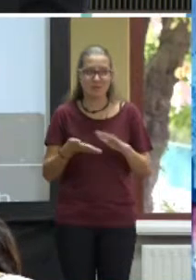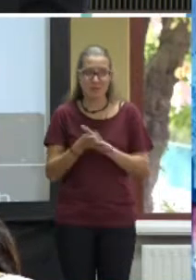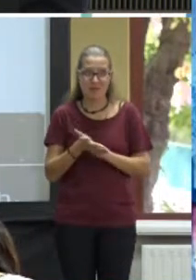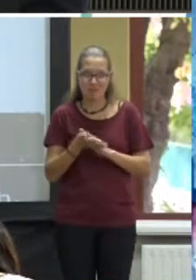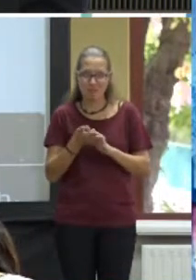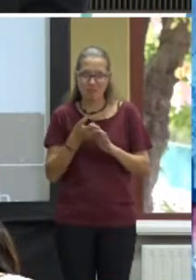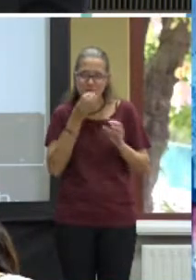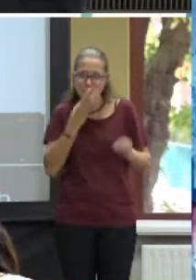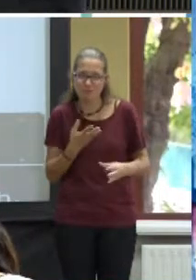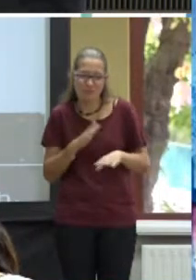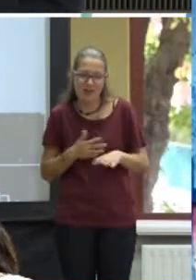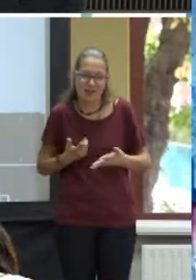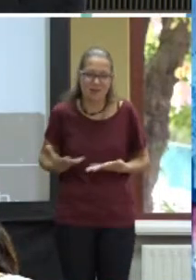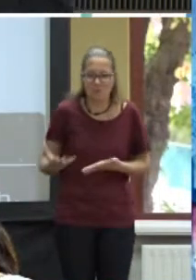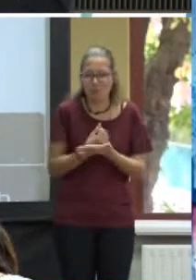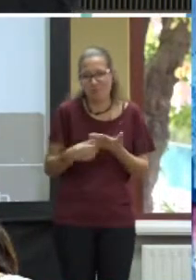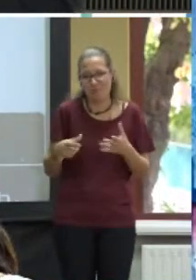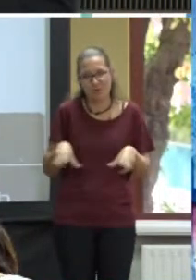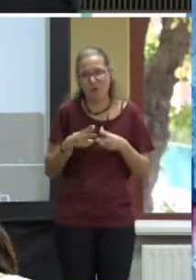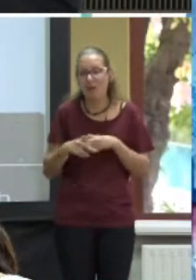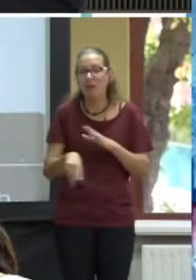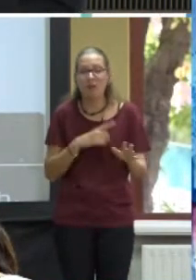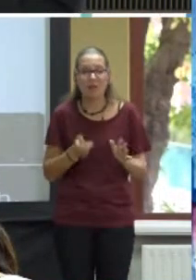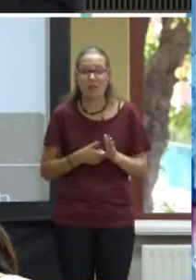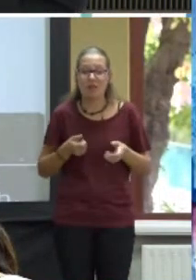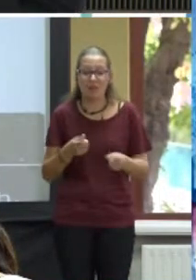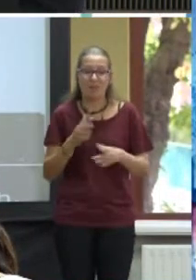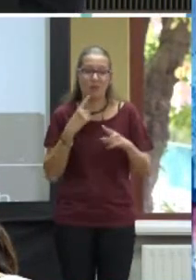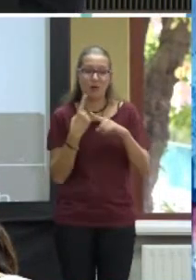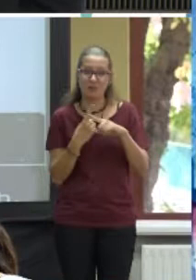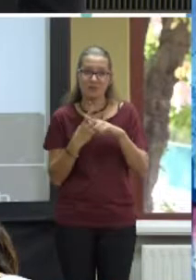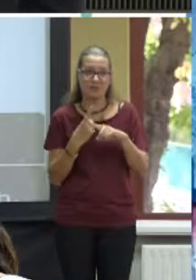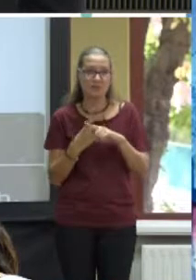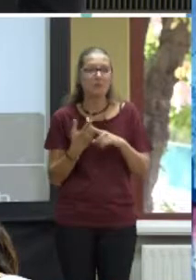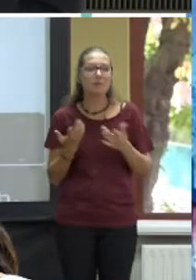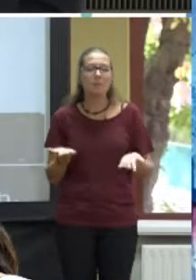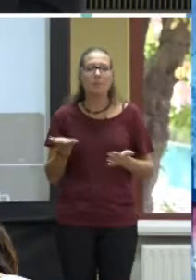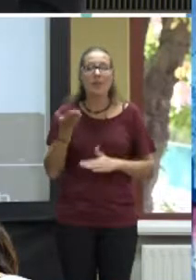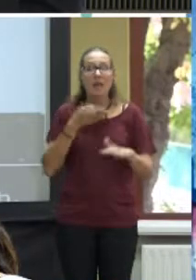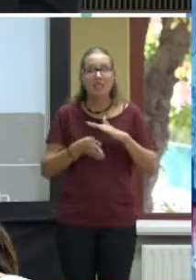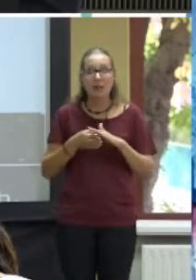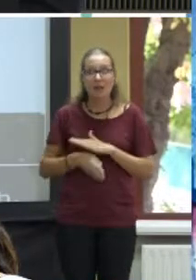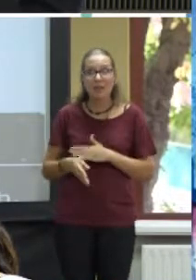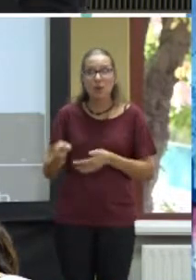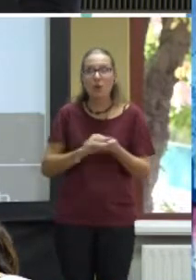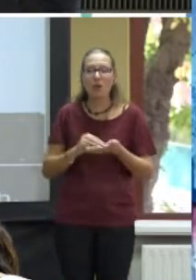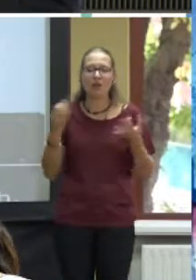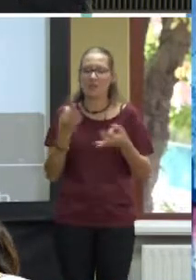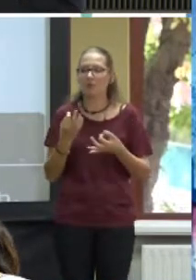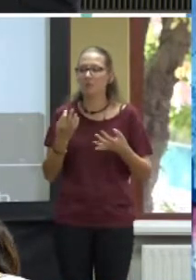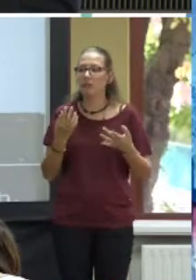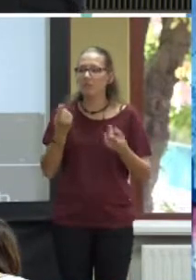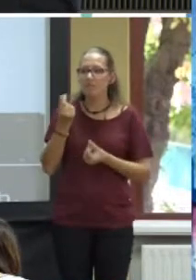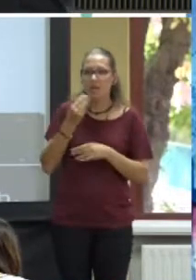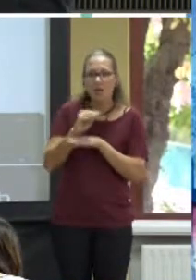of the population. To develop a technical accessibility measure benefits everybody and solves an existing problem,